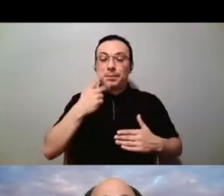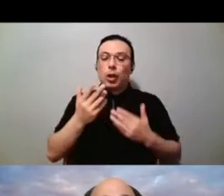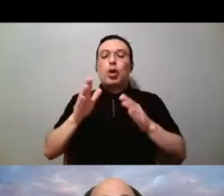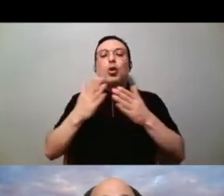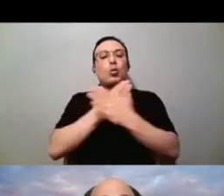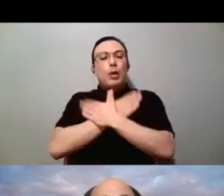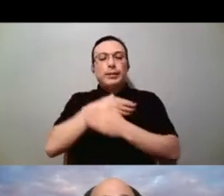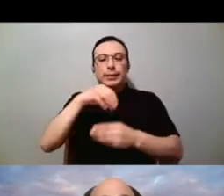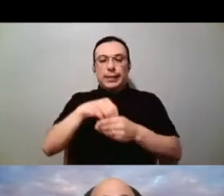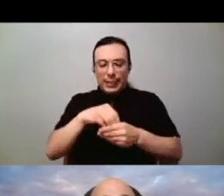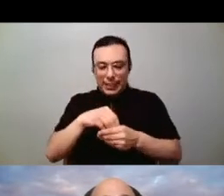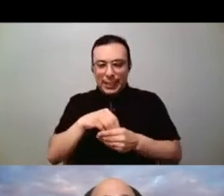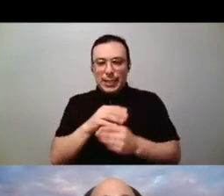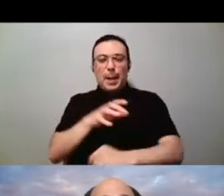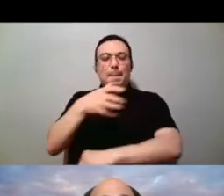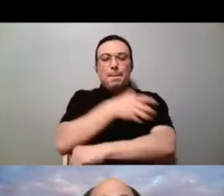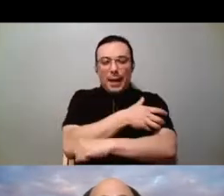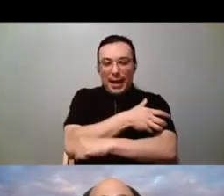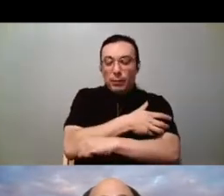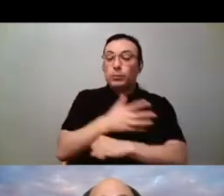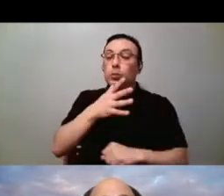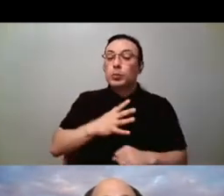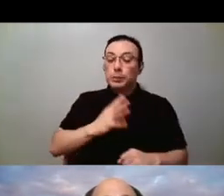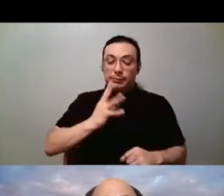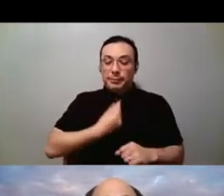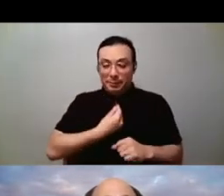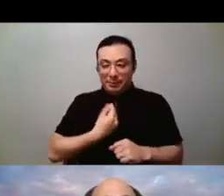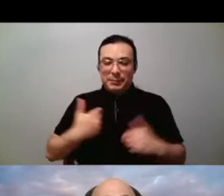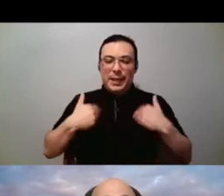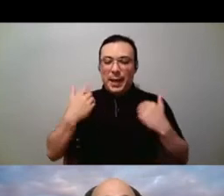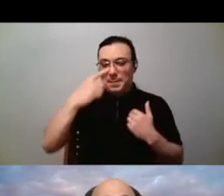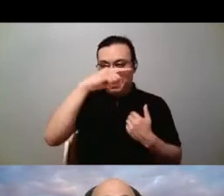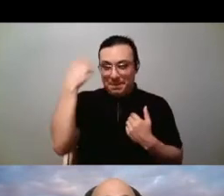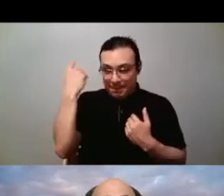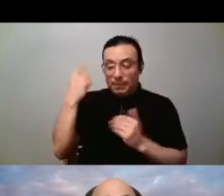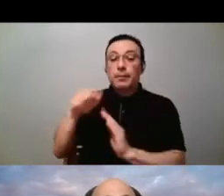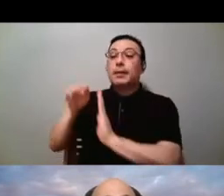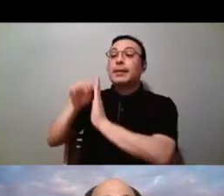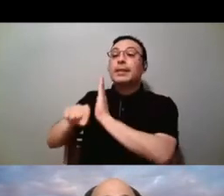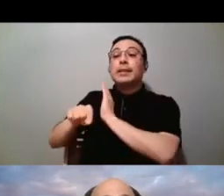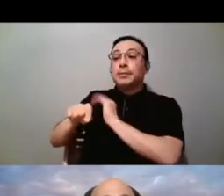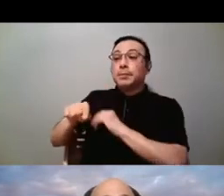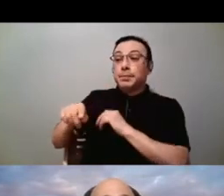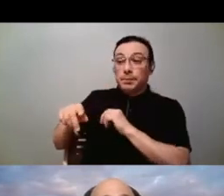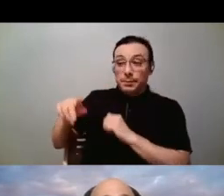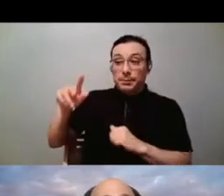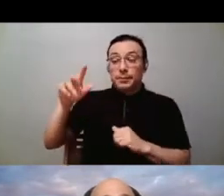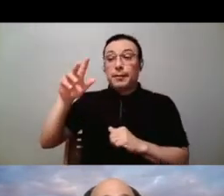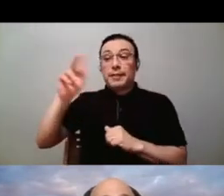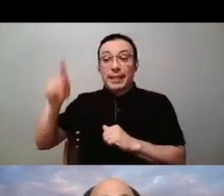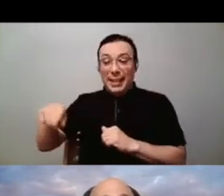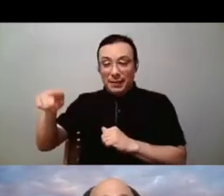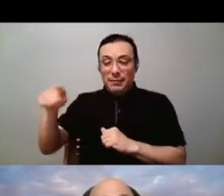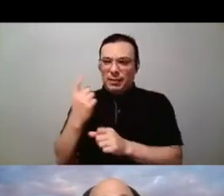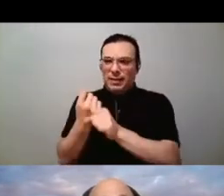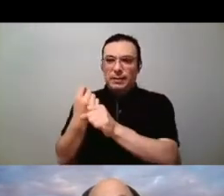a black trans woman who was murdered in Philadelphia a year ago today. I am dark skinned. I have